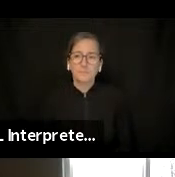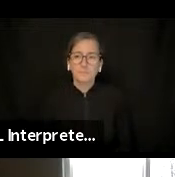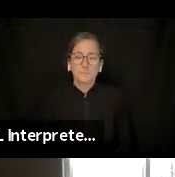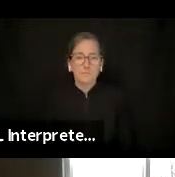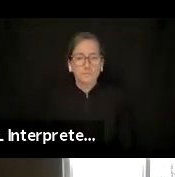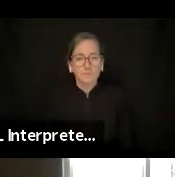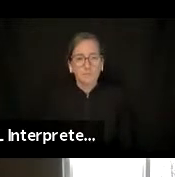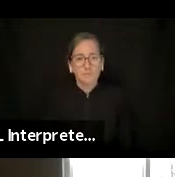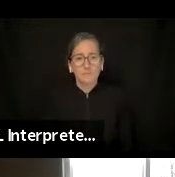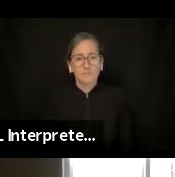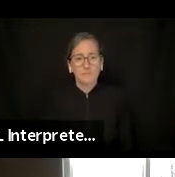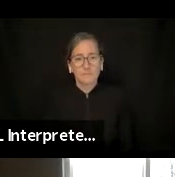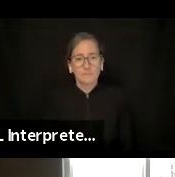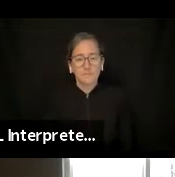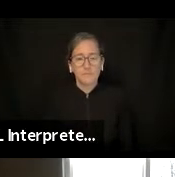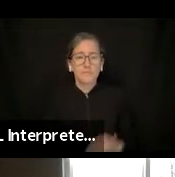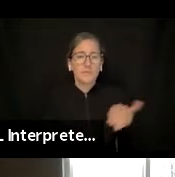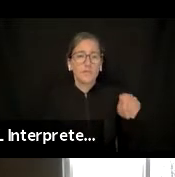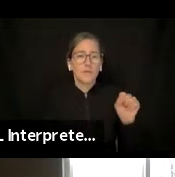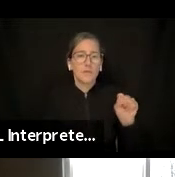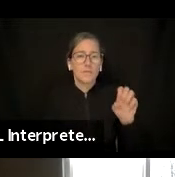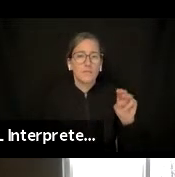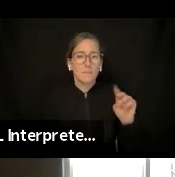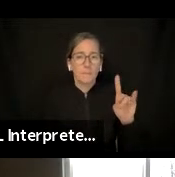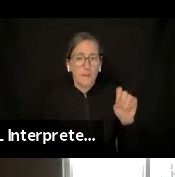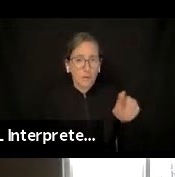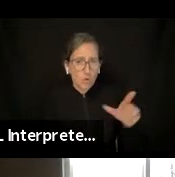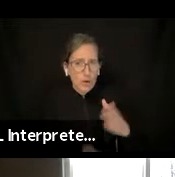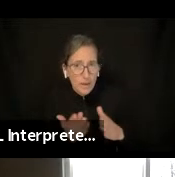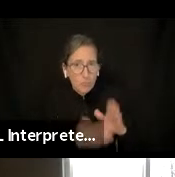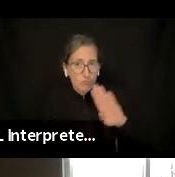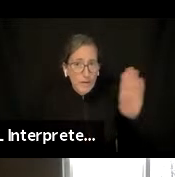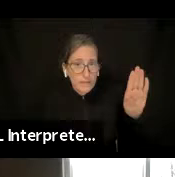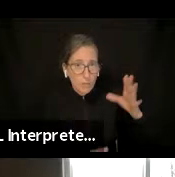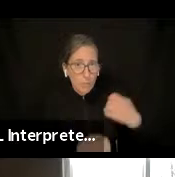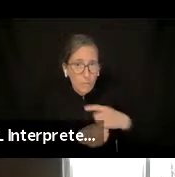yeah, thank you. Jasmine, did you have your hand raised? I just want to make